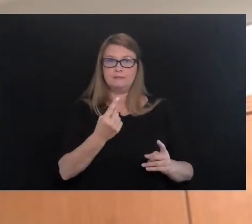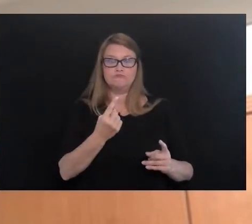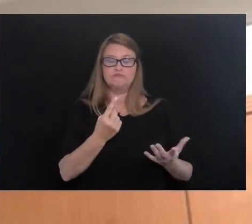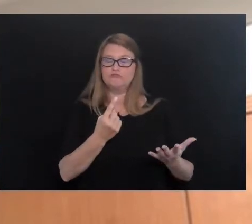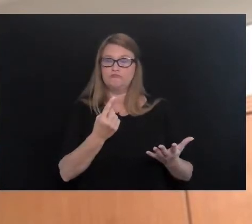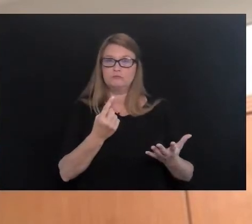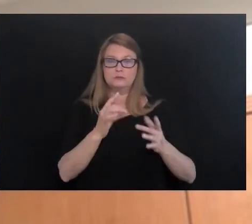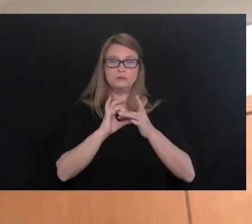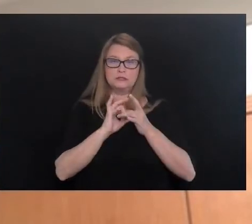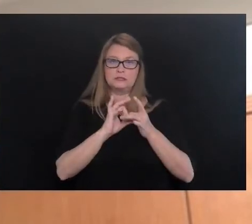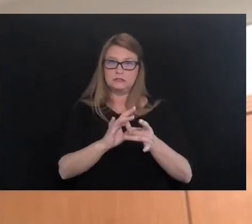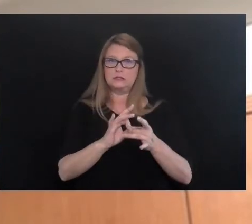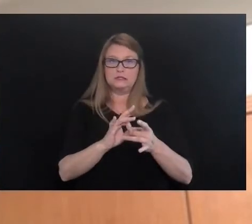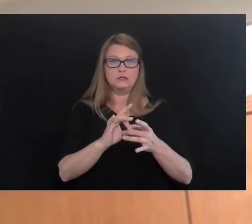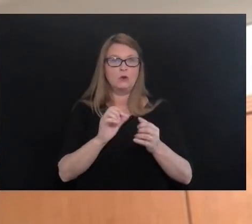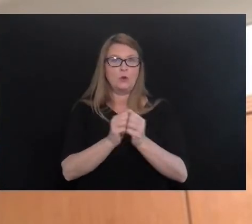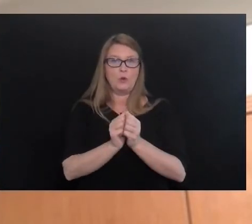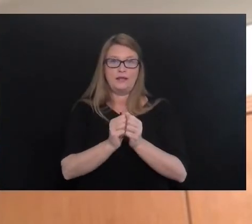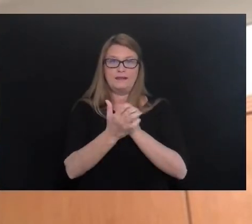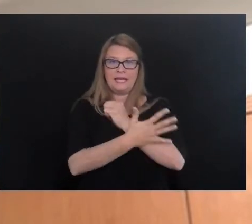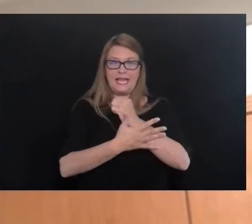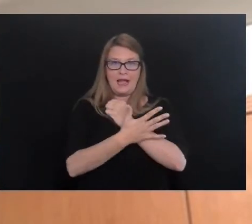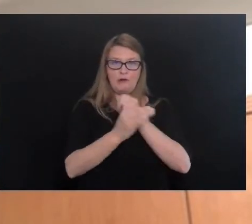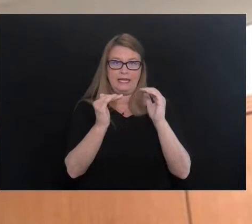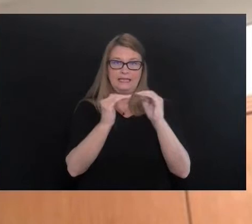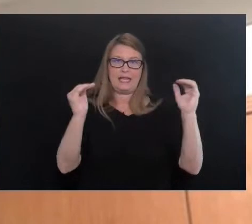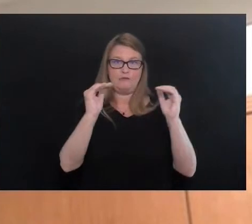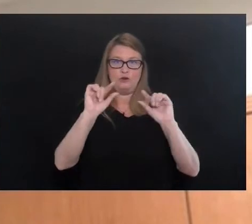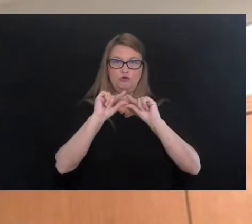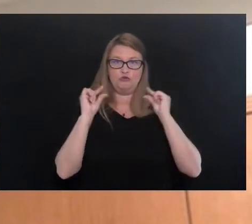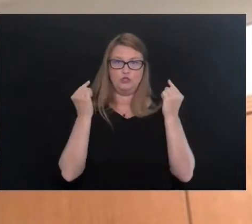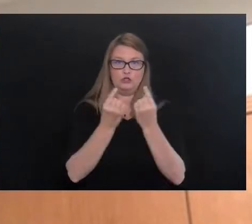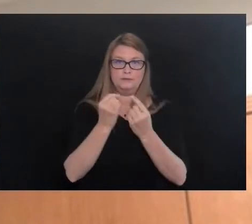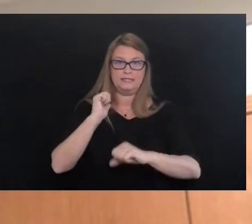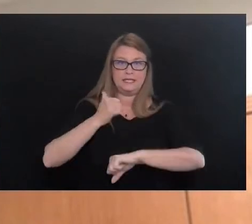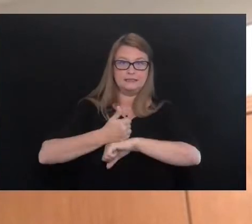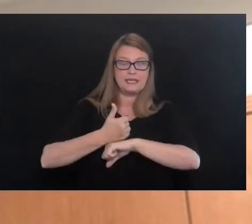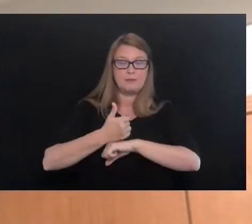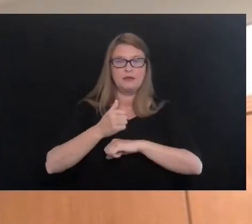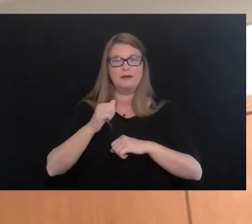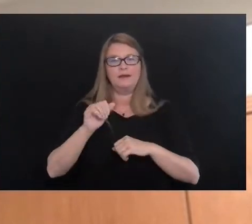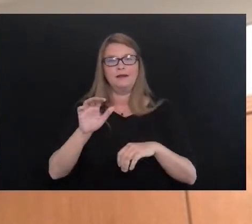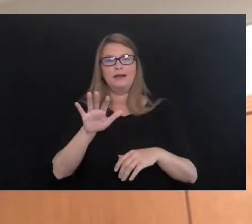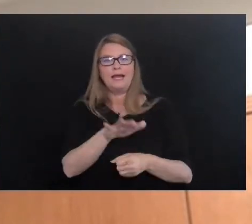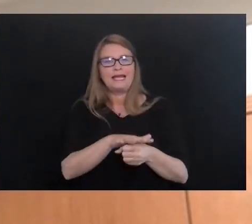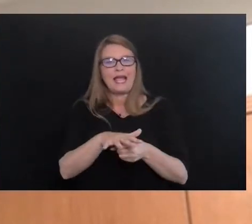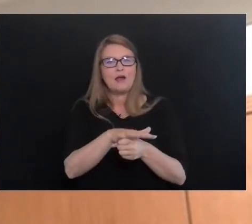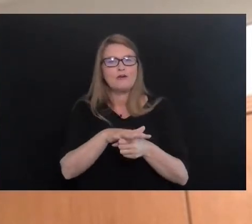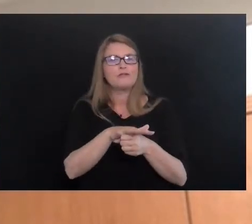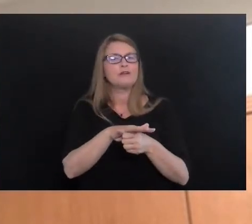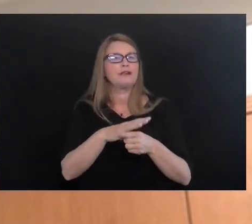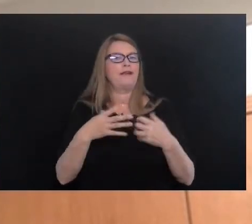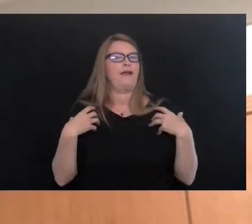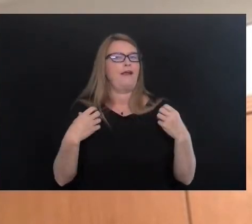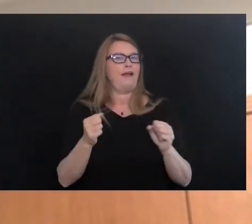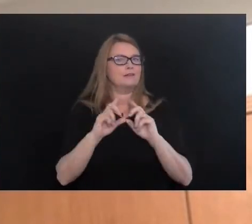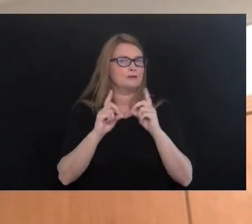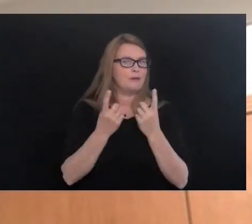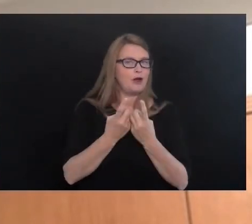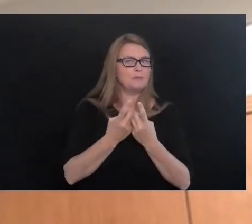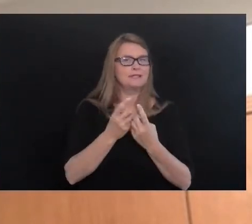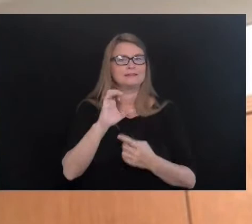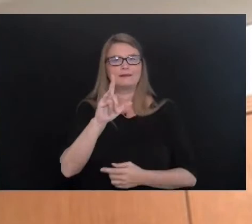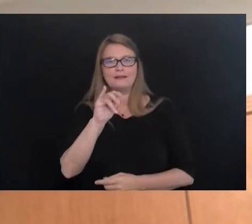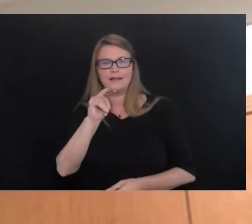county level groups that are established that include county health departments, community health clinics, hospitals,